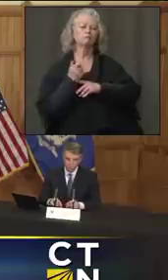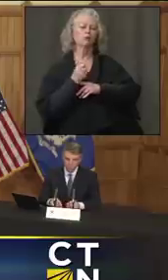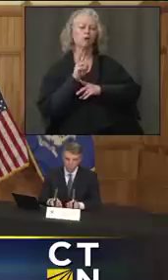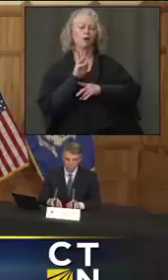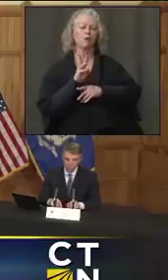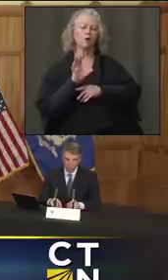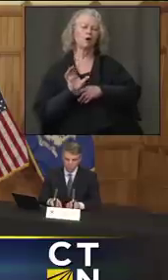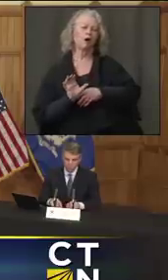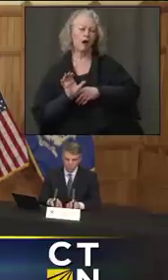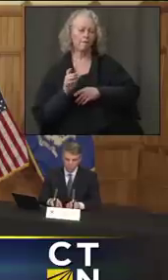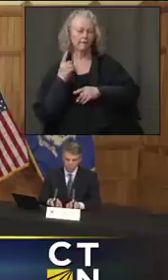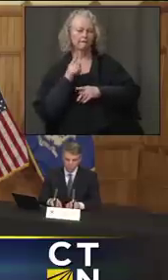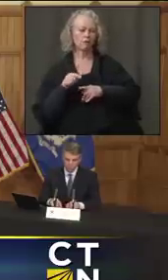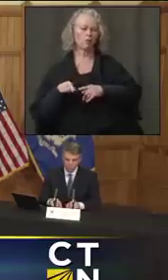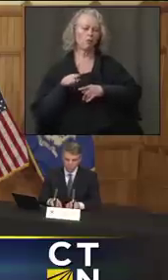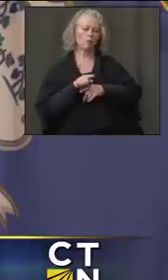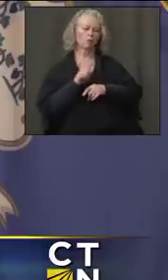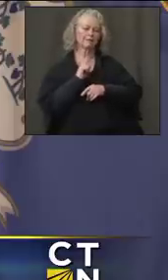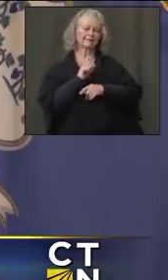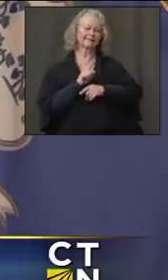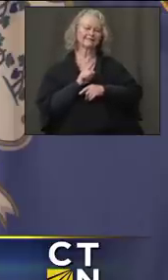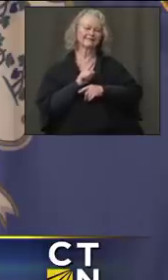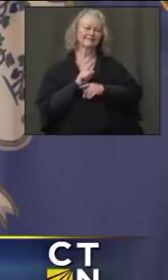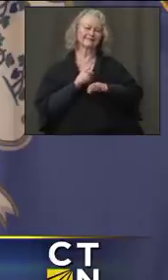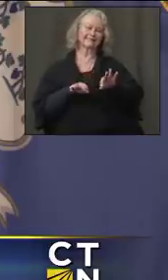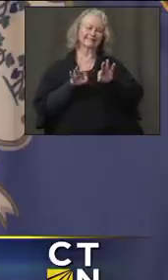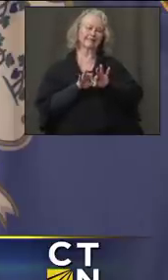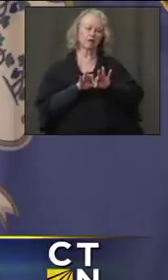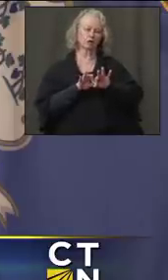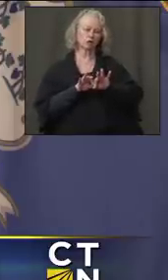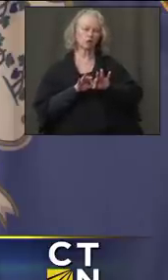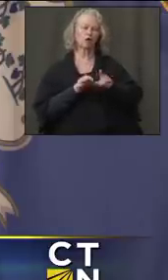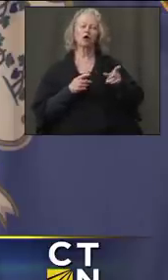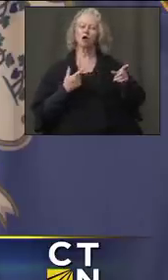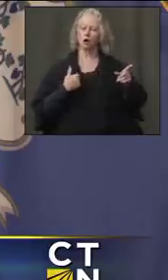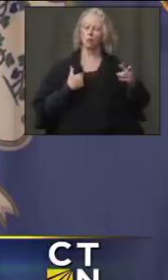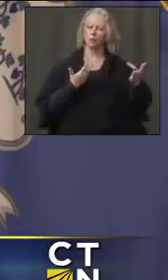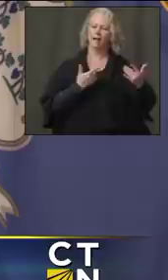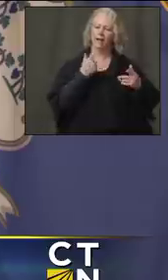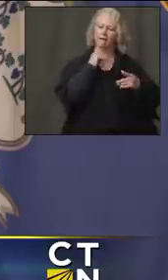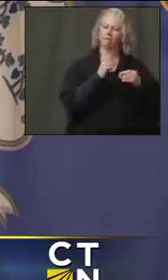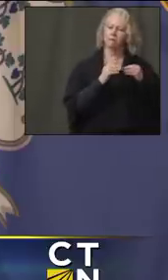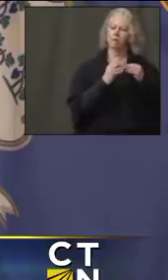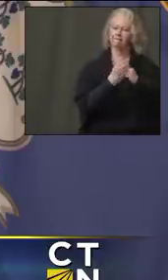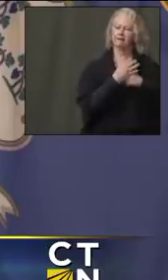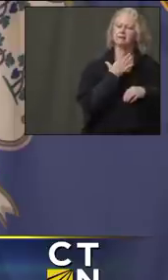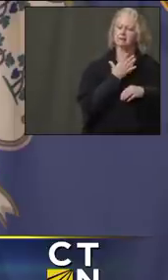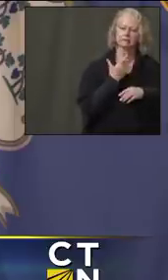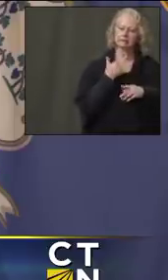workers? I think we're going to be giving some guidance on that very soon.